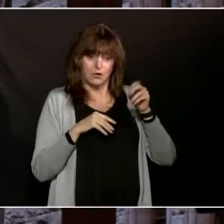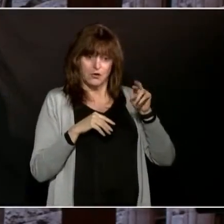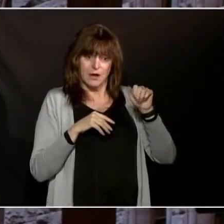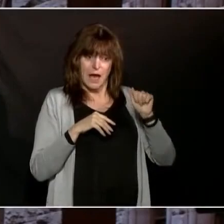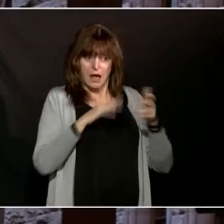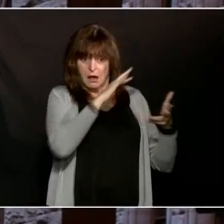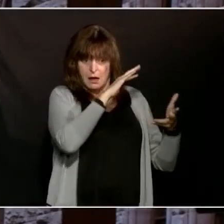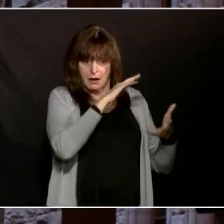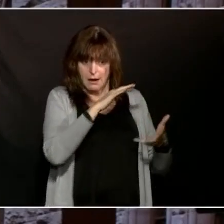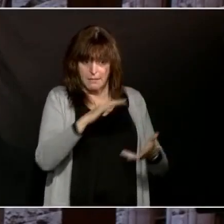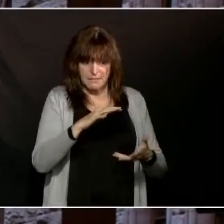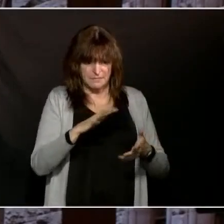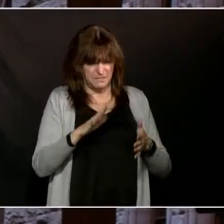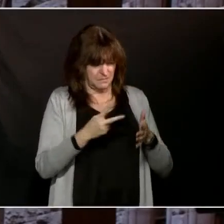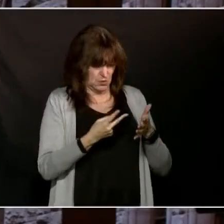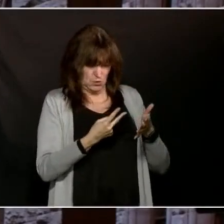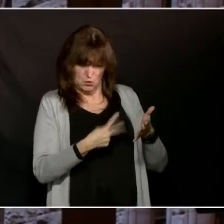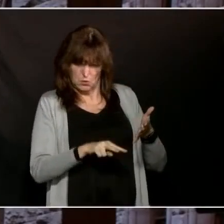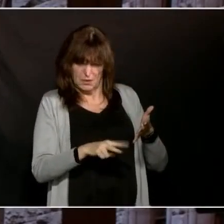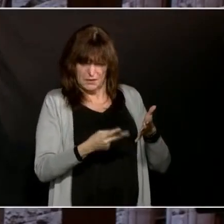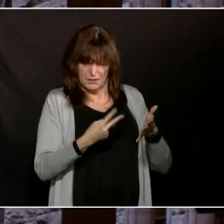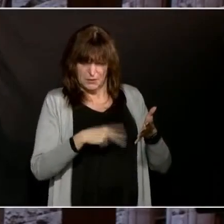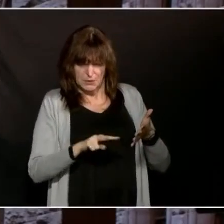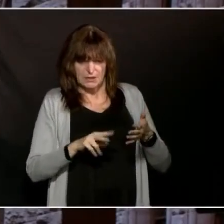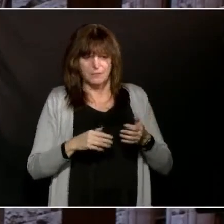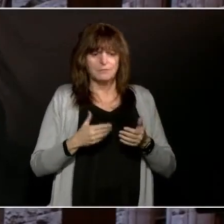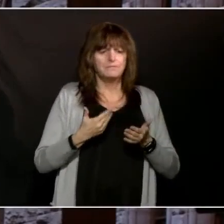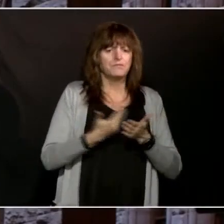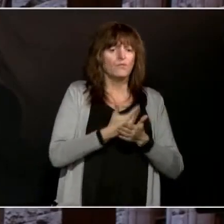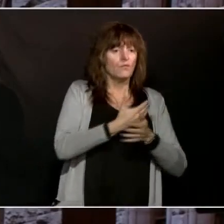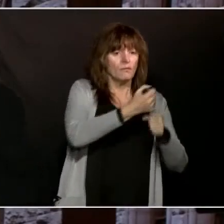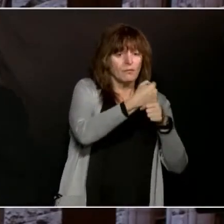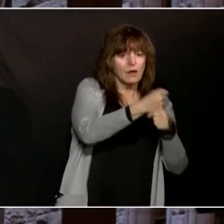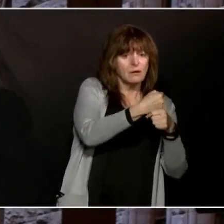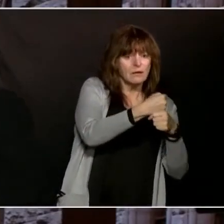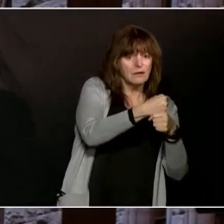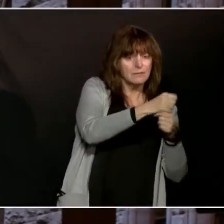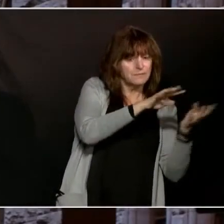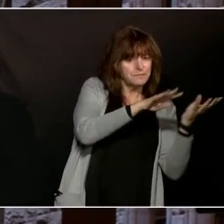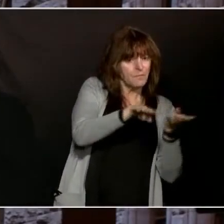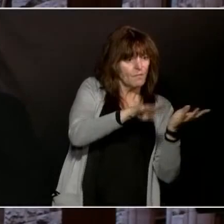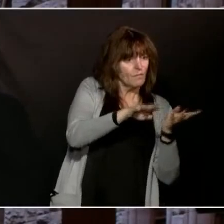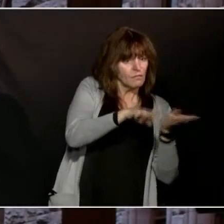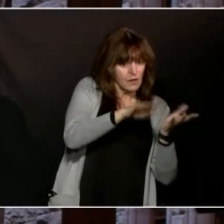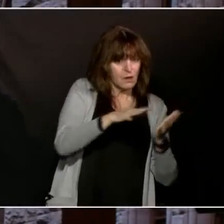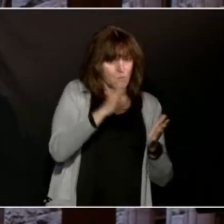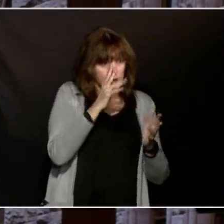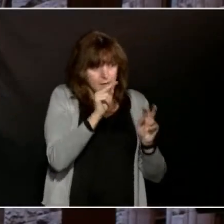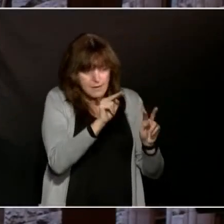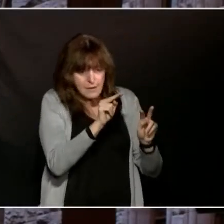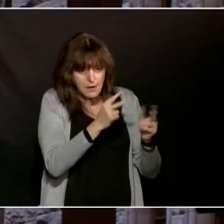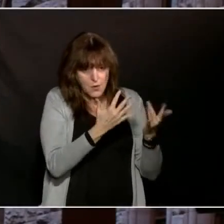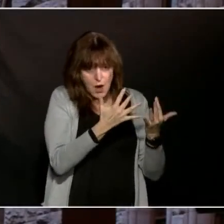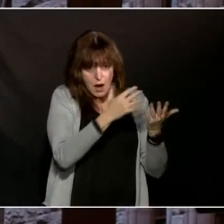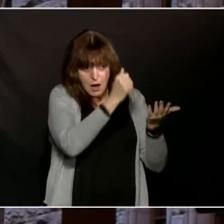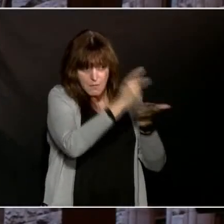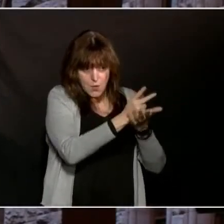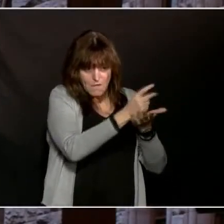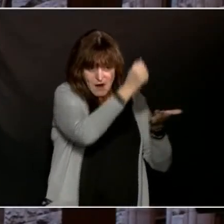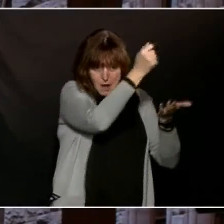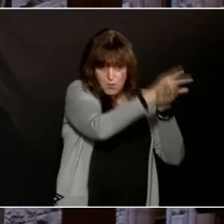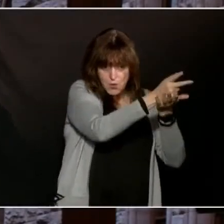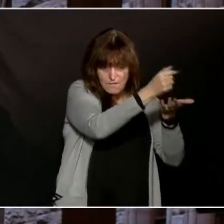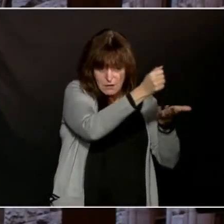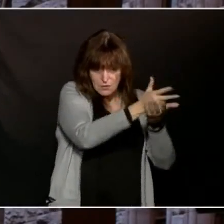might be coming forward and understanding what they mean, how that impacts us. So we're waiting for all those approvals. At the same time, we have put in place, because people